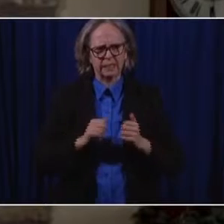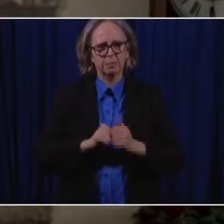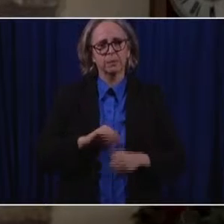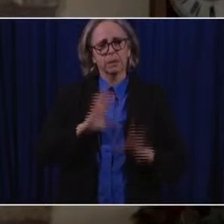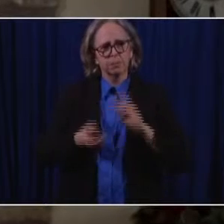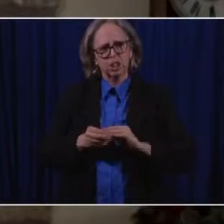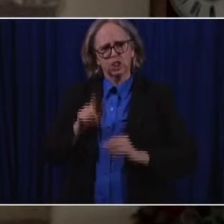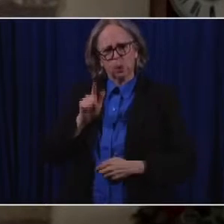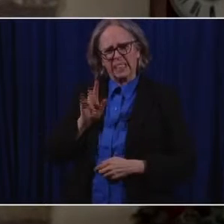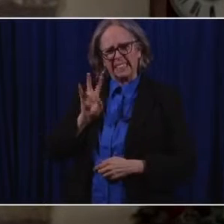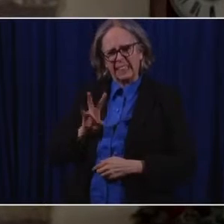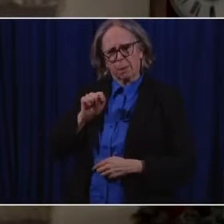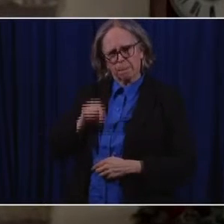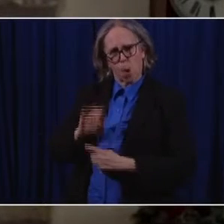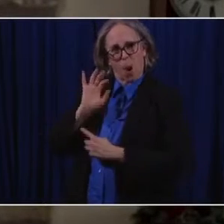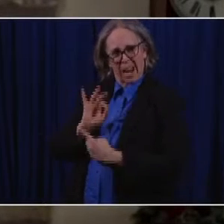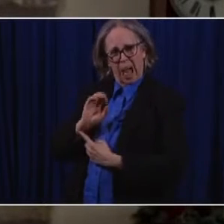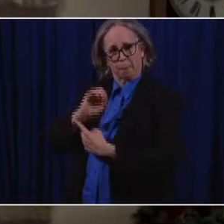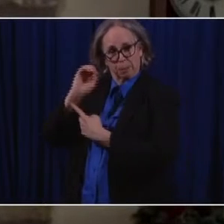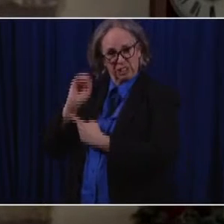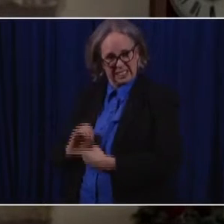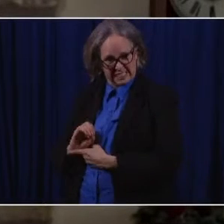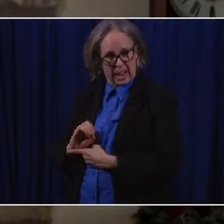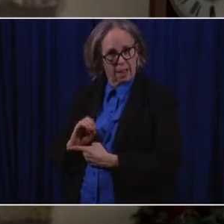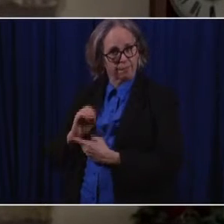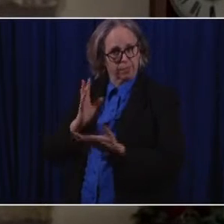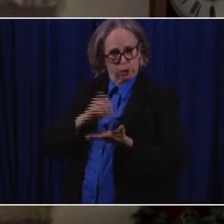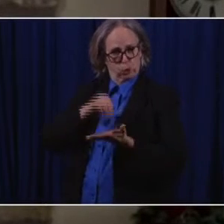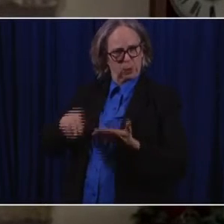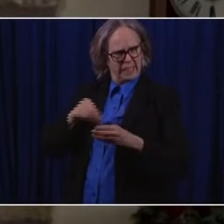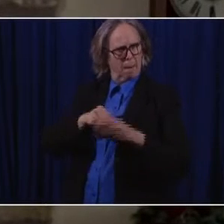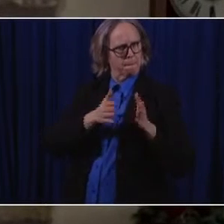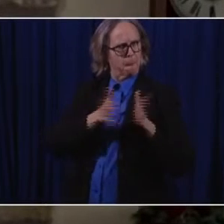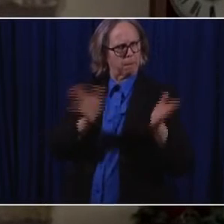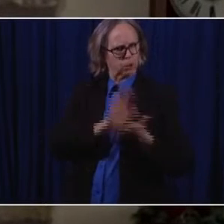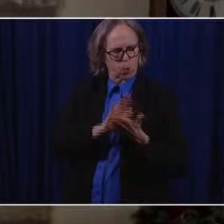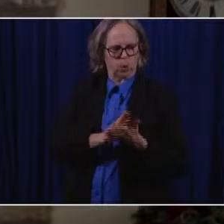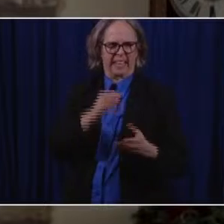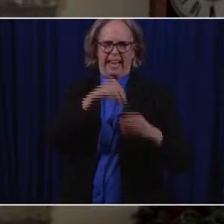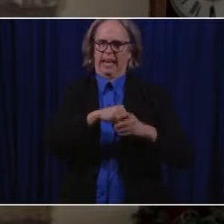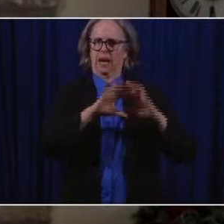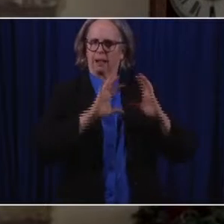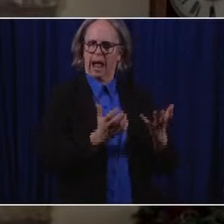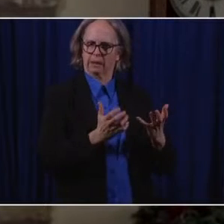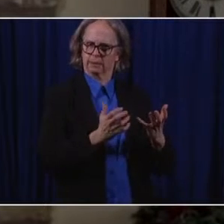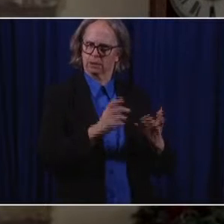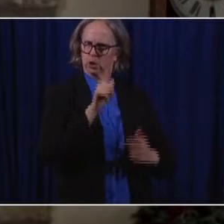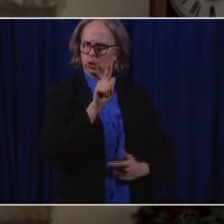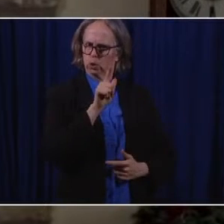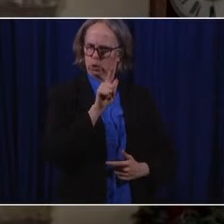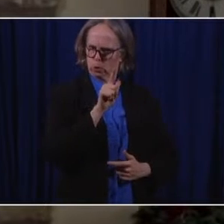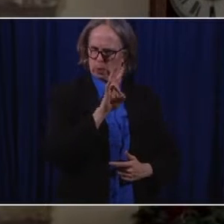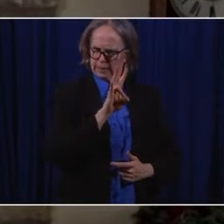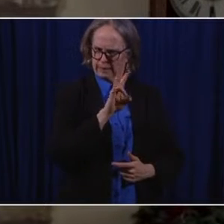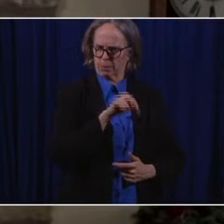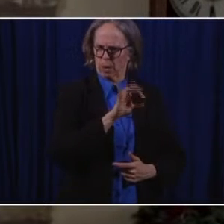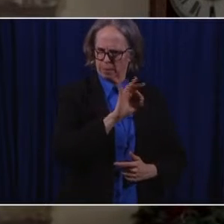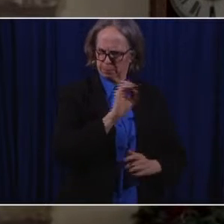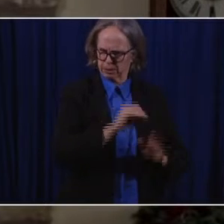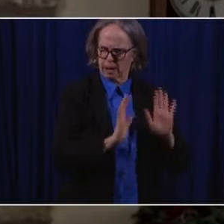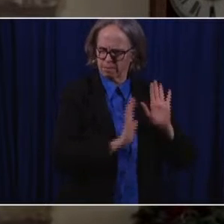27.9%, almost 28% of the students are in class today in